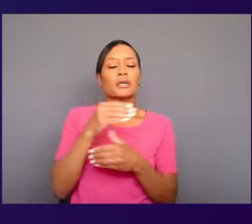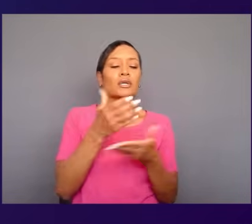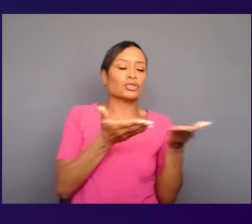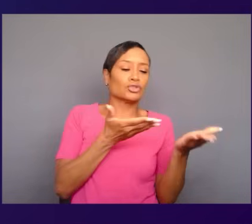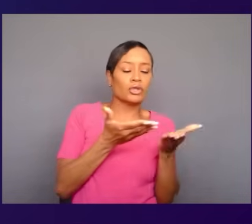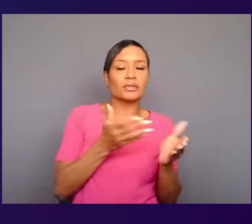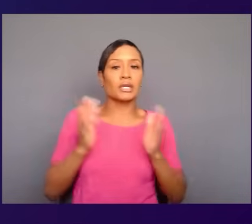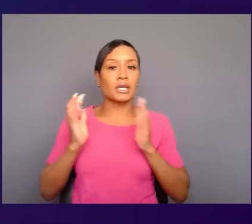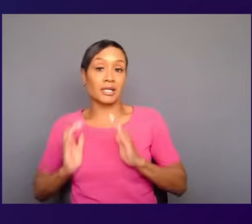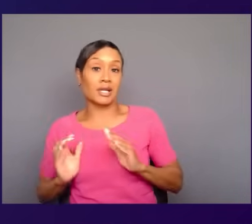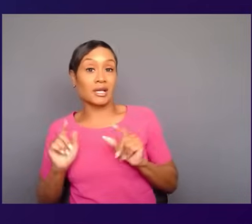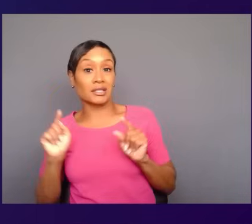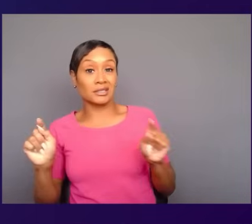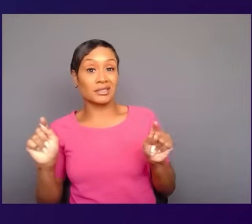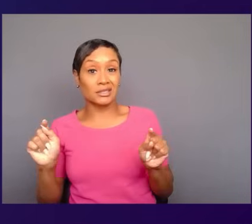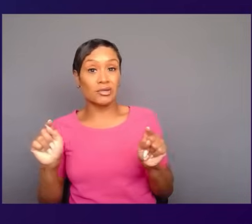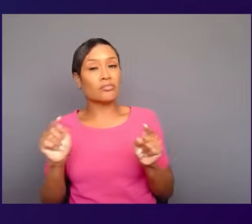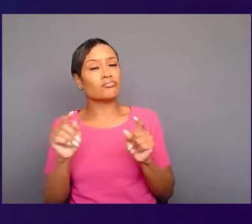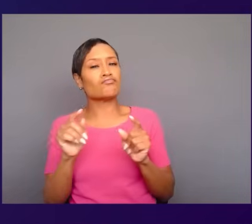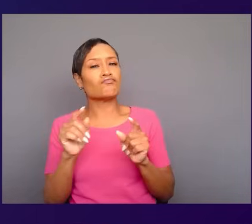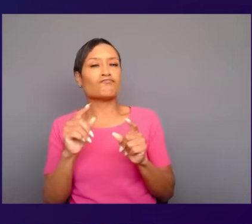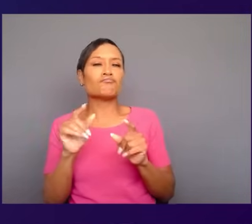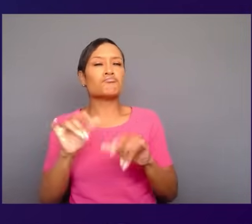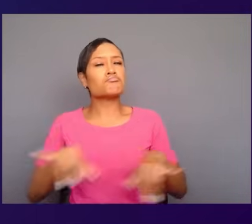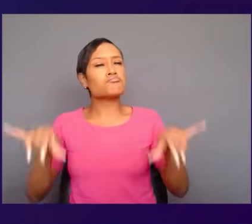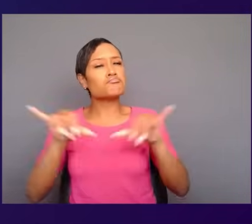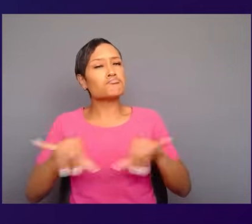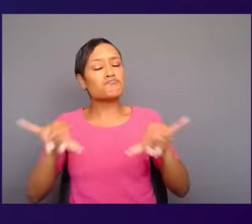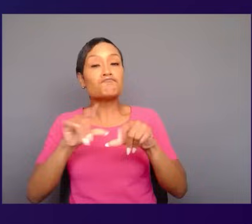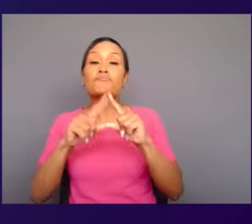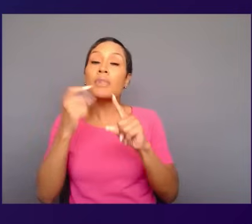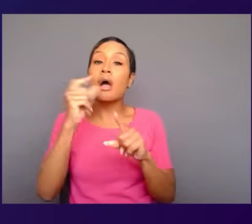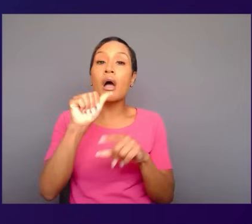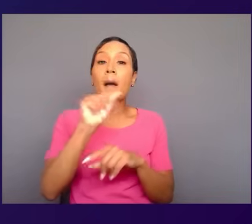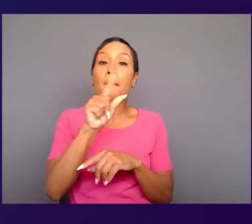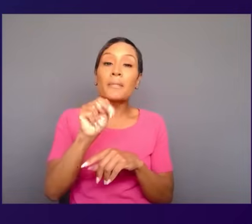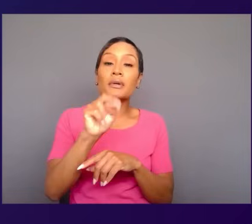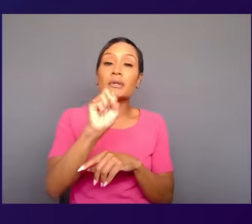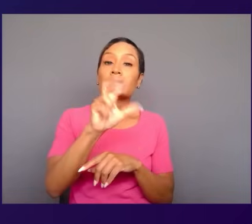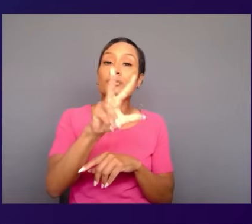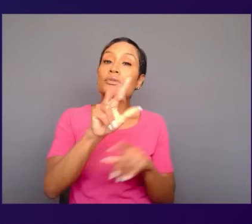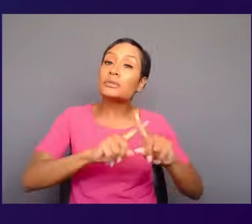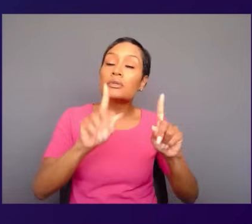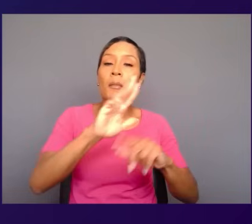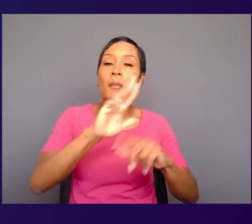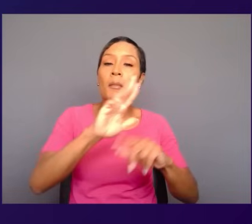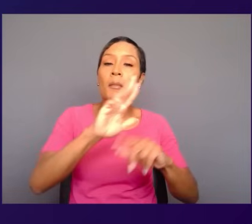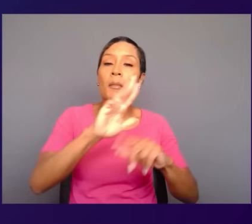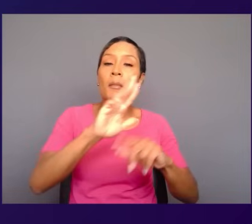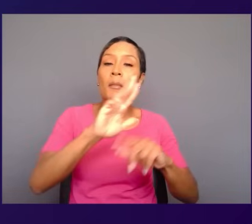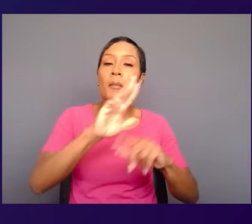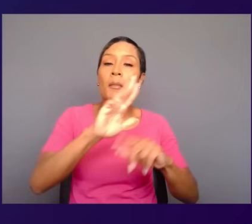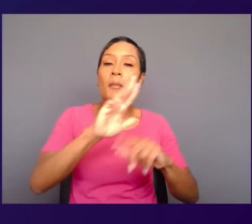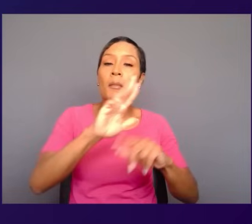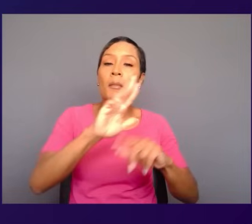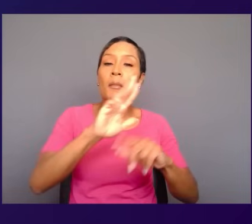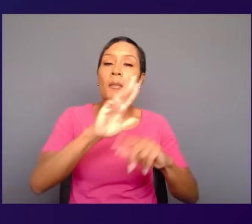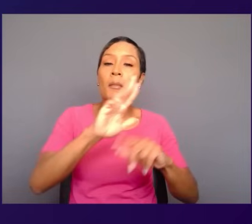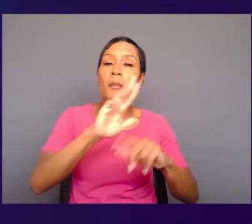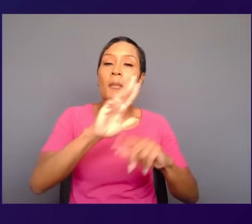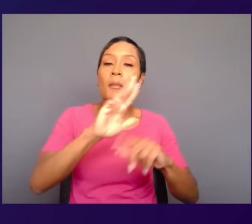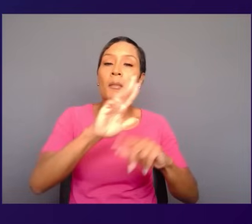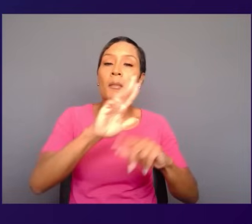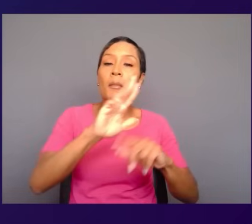client is relatively common. But what's different about Amazon S3 is that it's built differently from the beginning to include